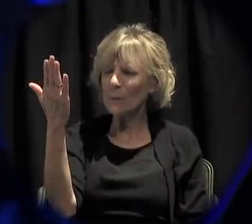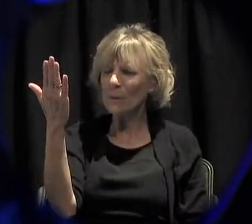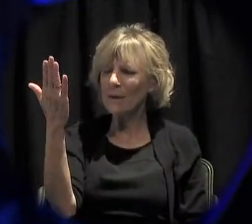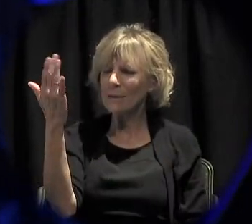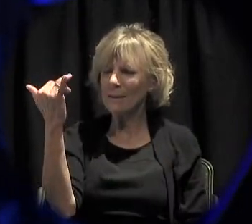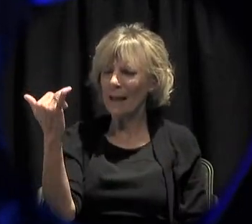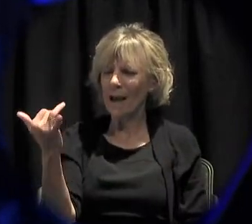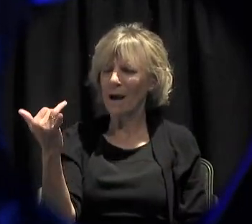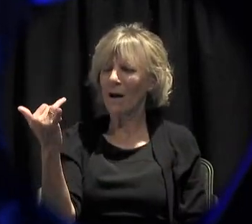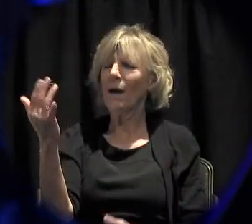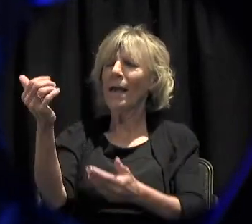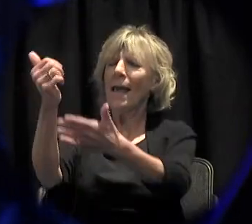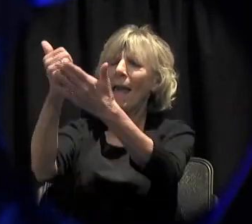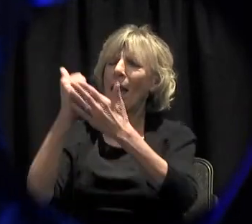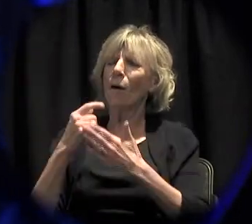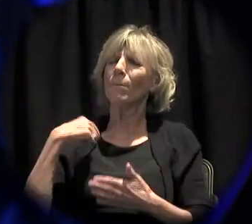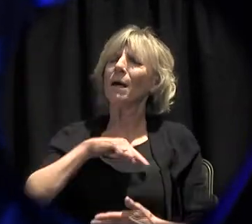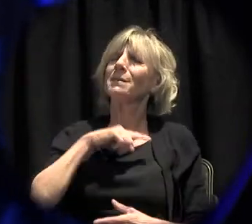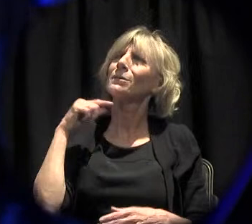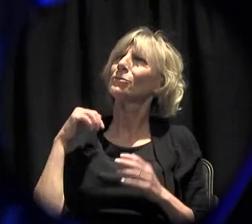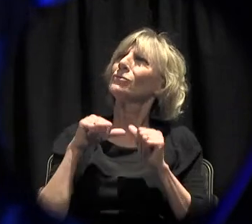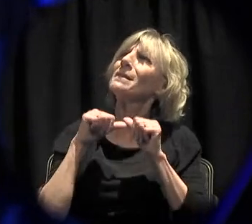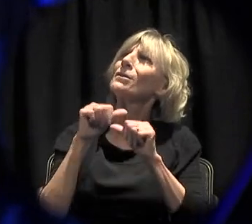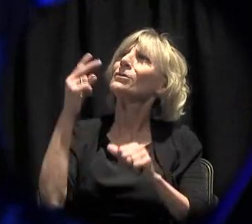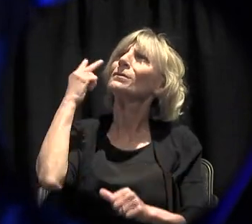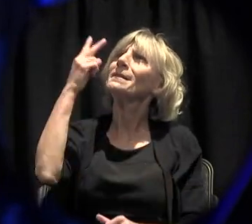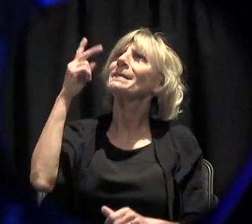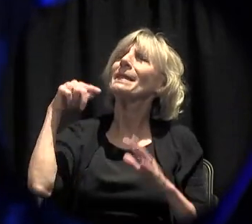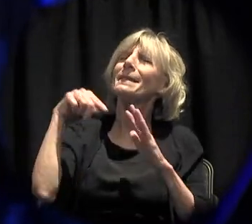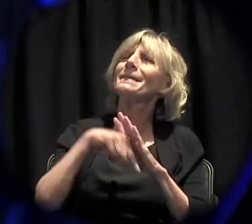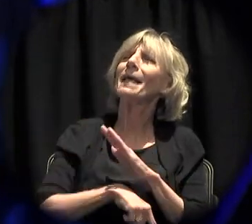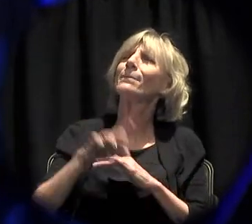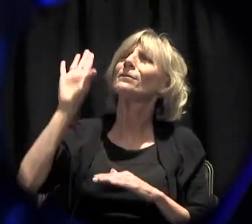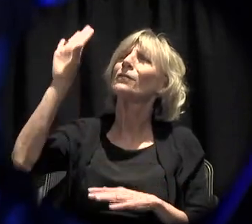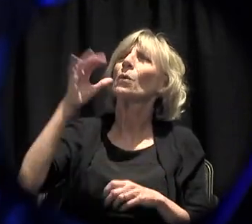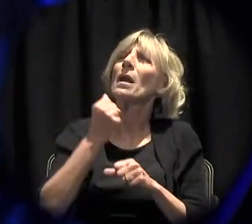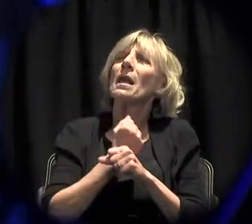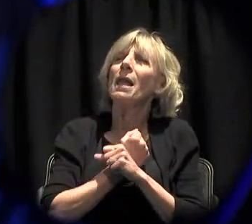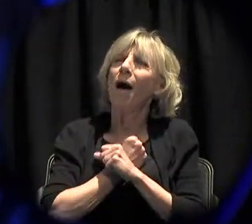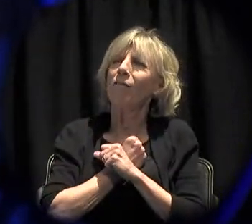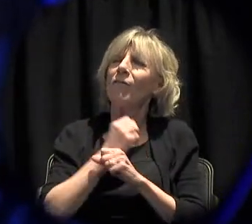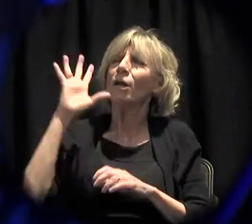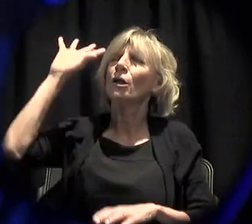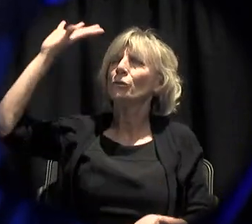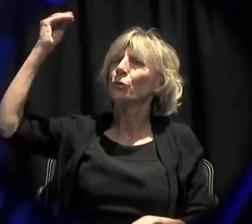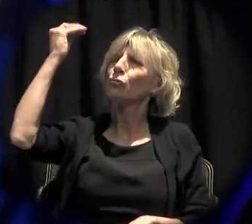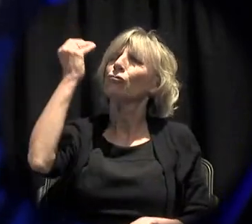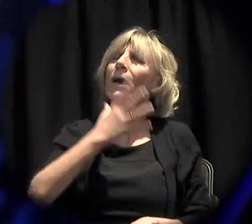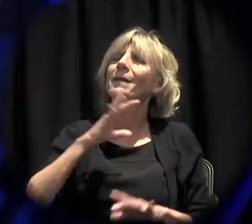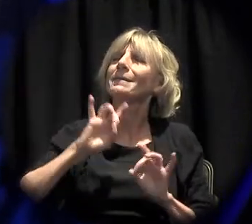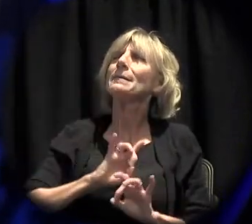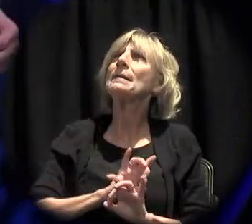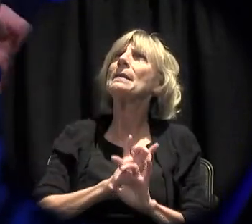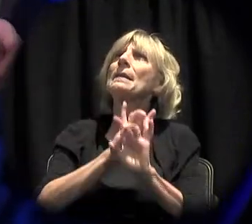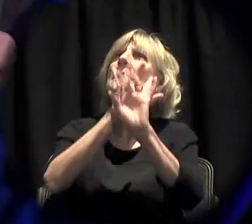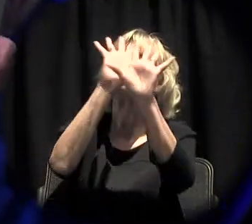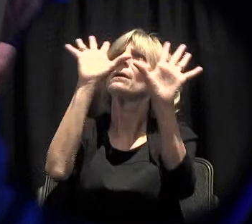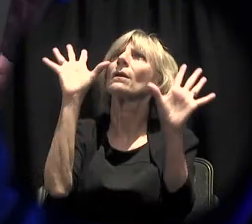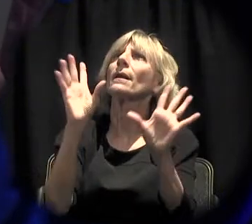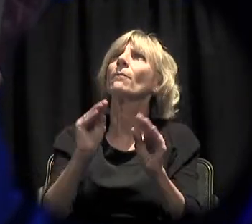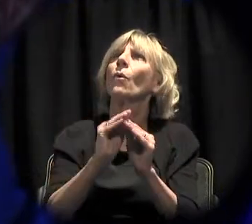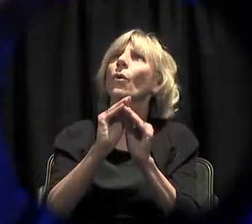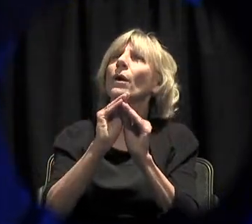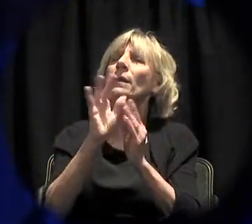depths of your love and your grace more clearly. We pray it in Jesus' name. Amen.